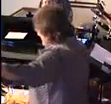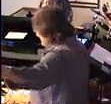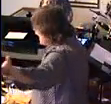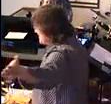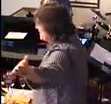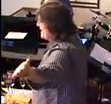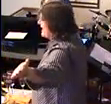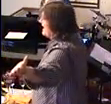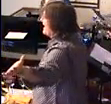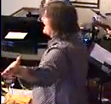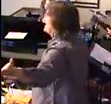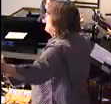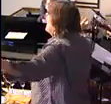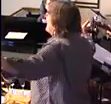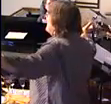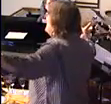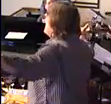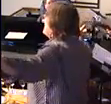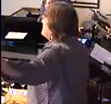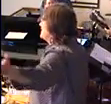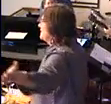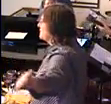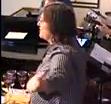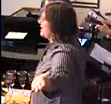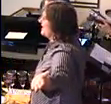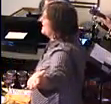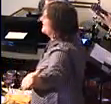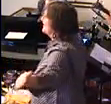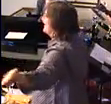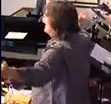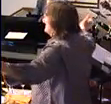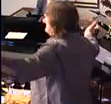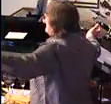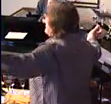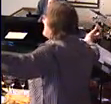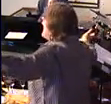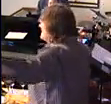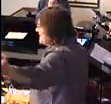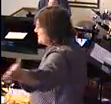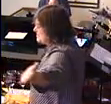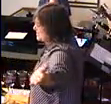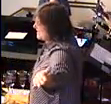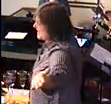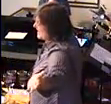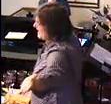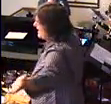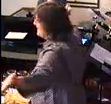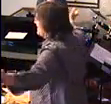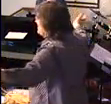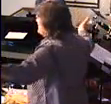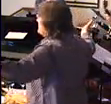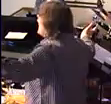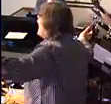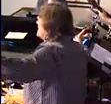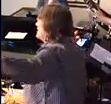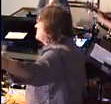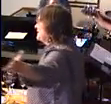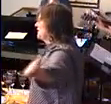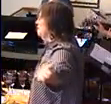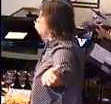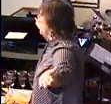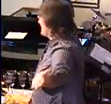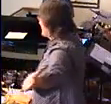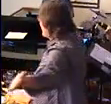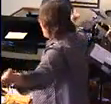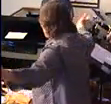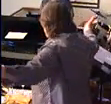greater your will be greater your will